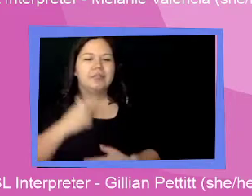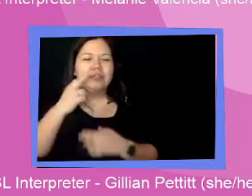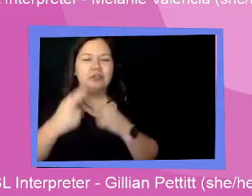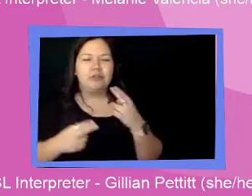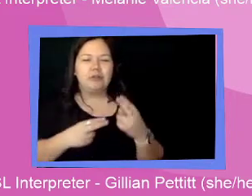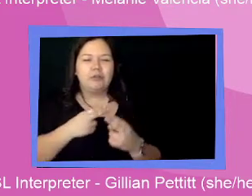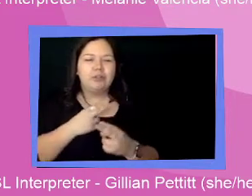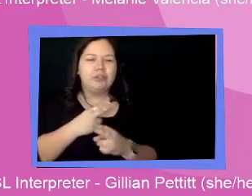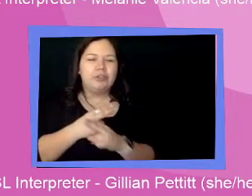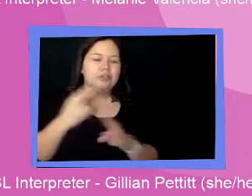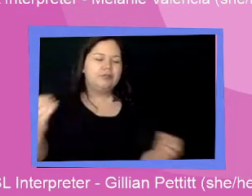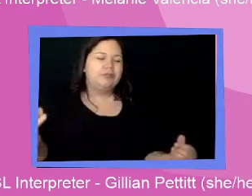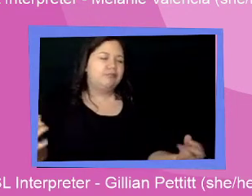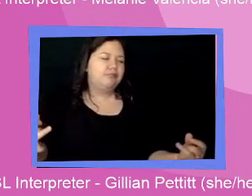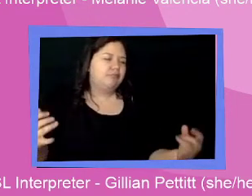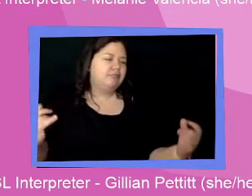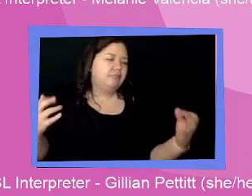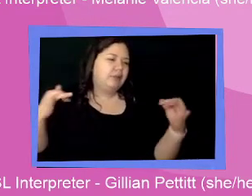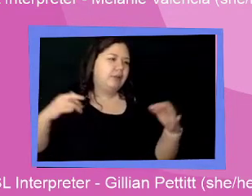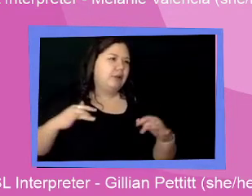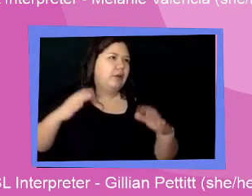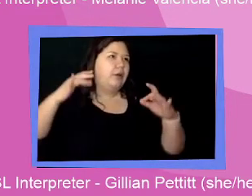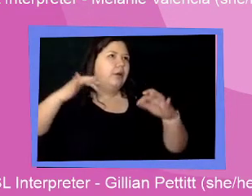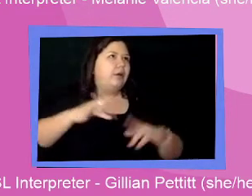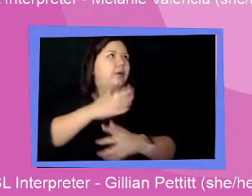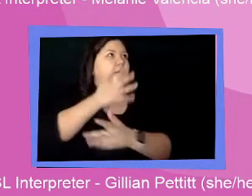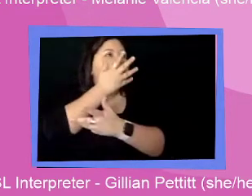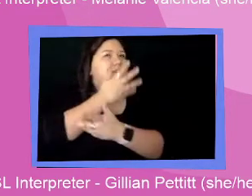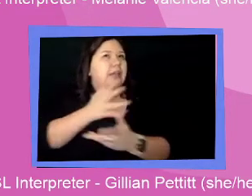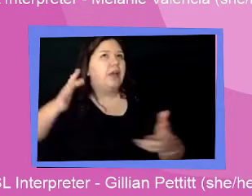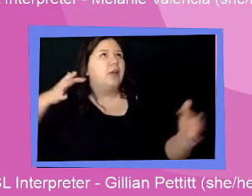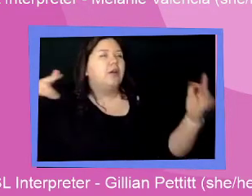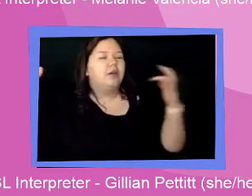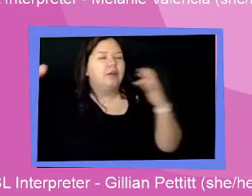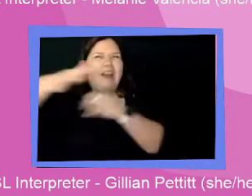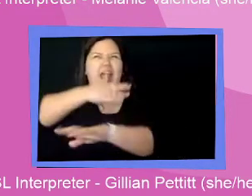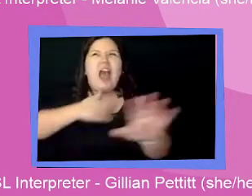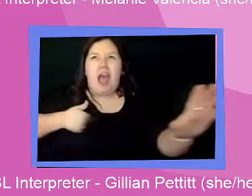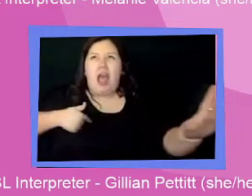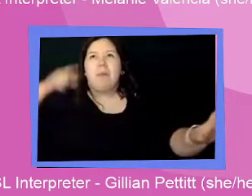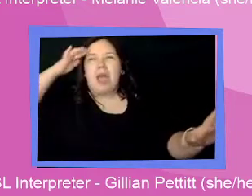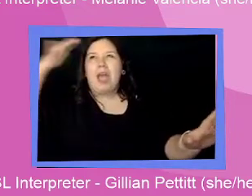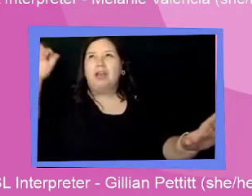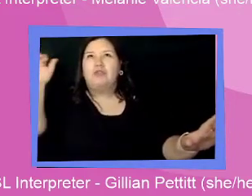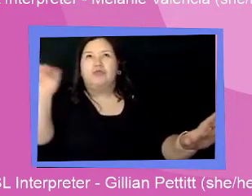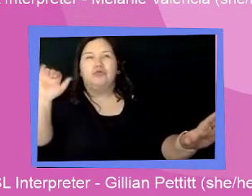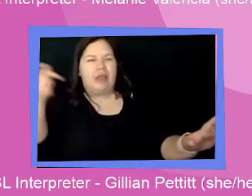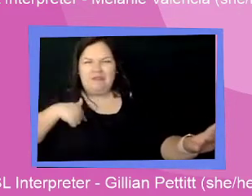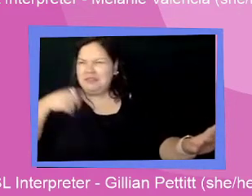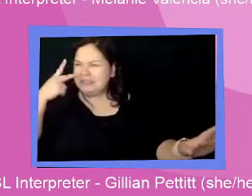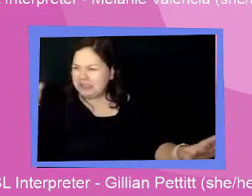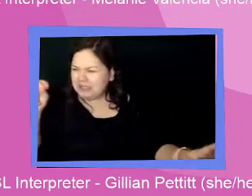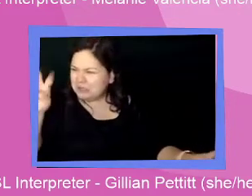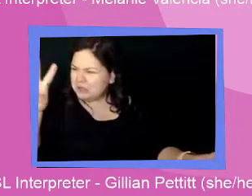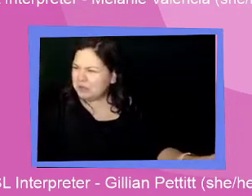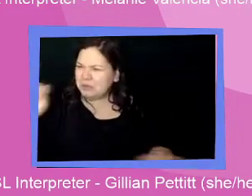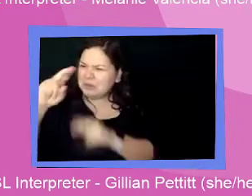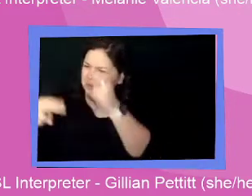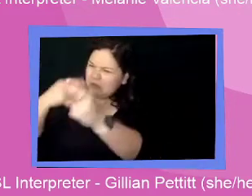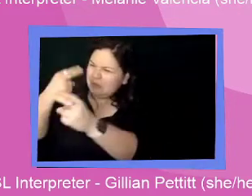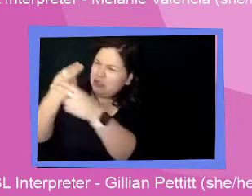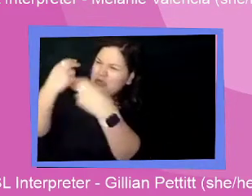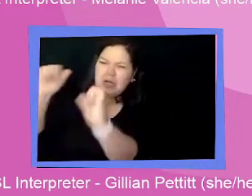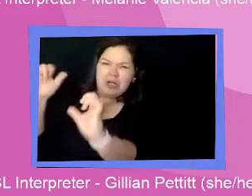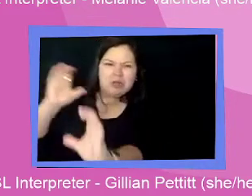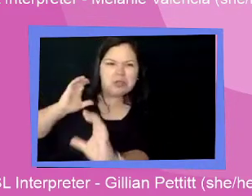of sounds back to Earth. I am stoned for sure. I've seen it on the news. The universe has been speaking to us, and